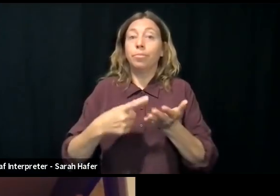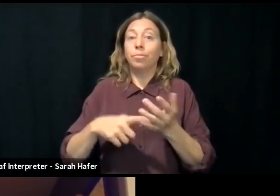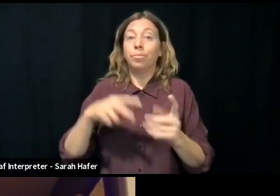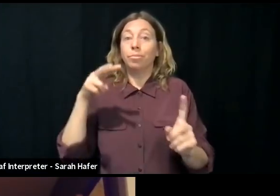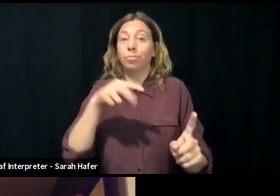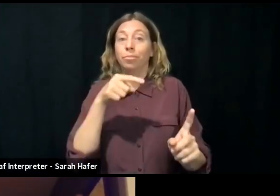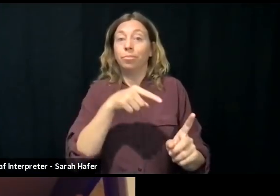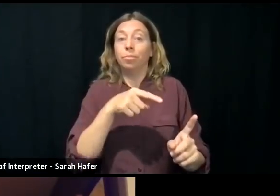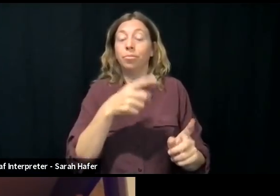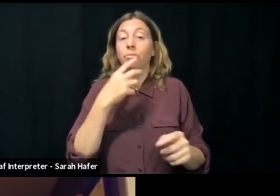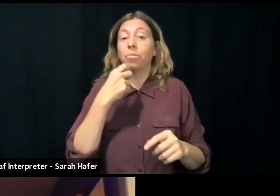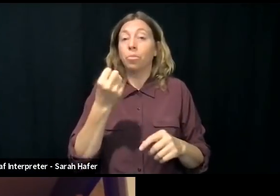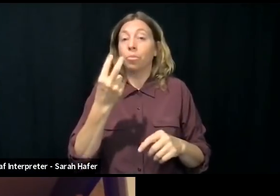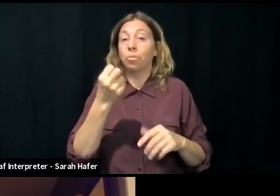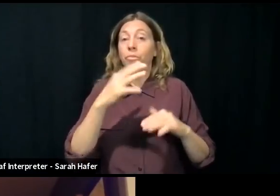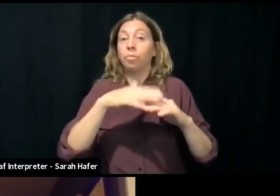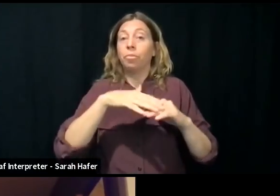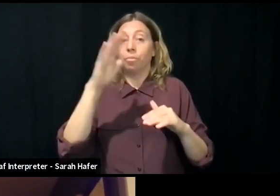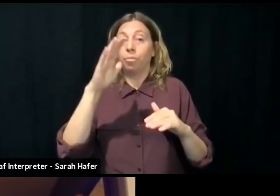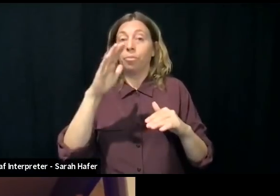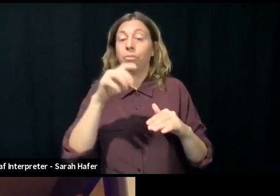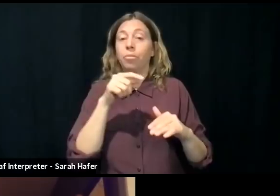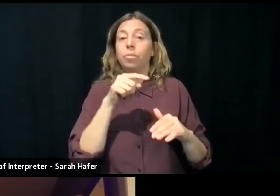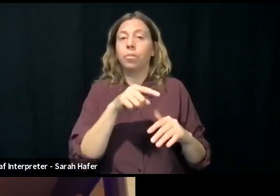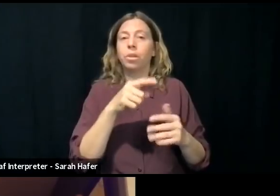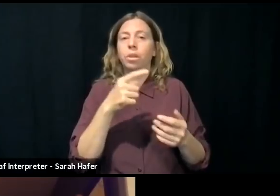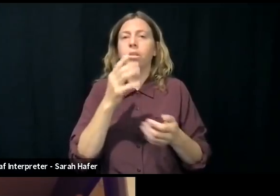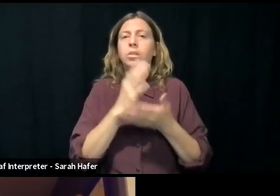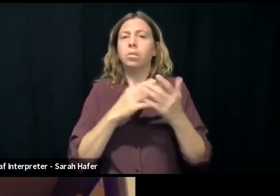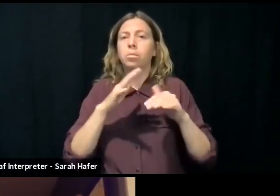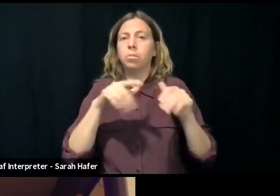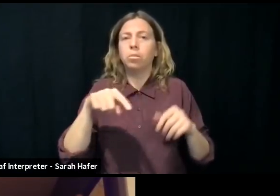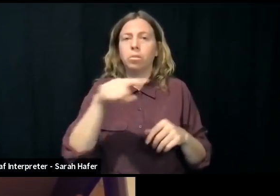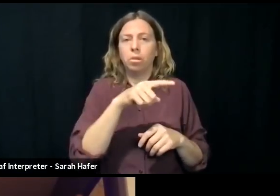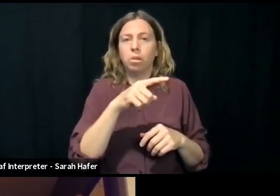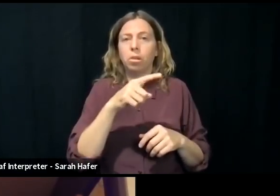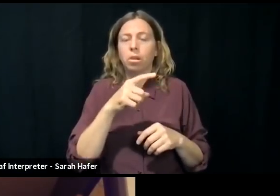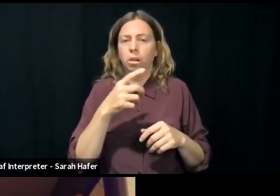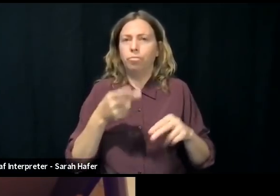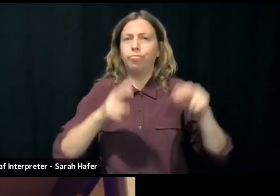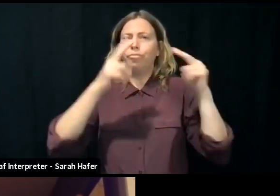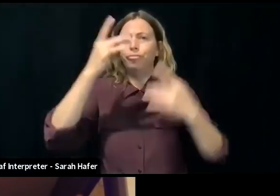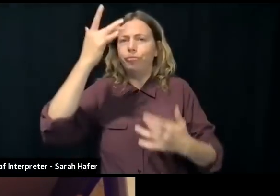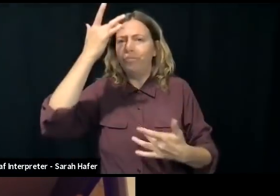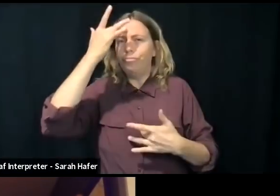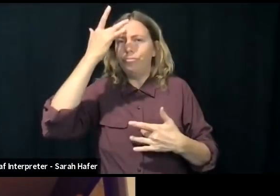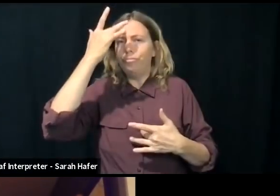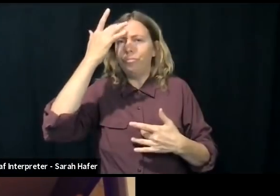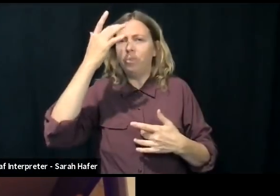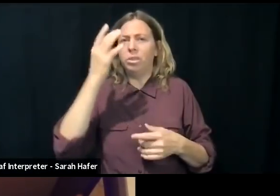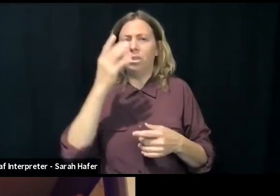surges and that cases in that age range were a big problem. Shouldn't parents of younger children be aware of that risk